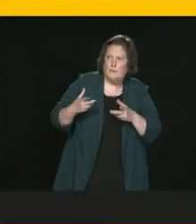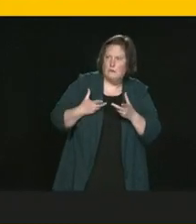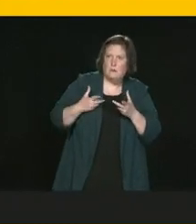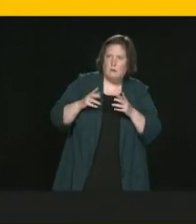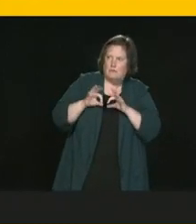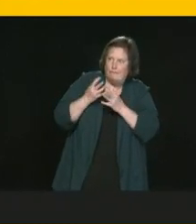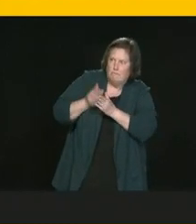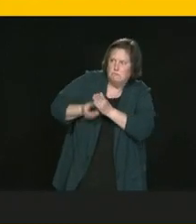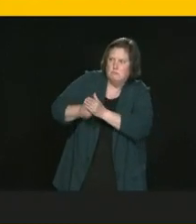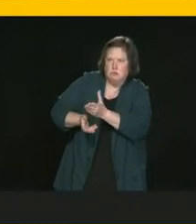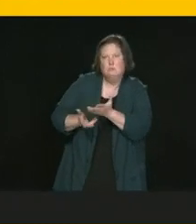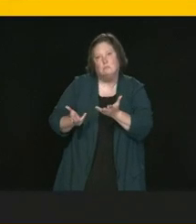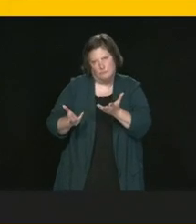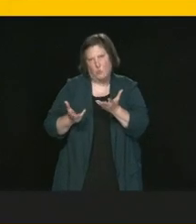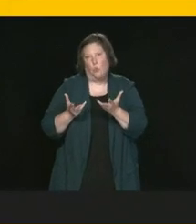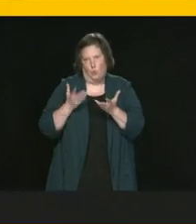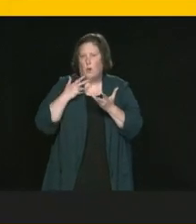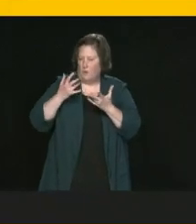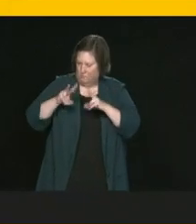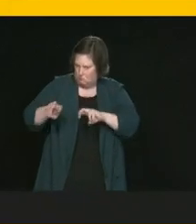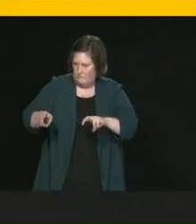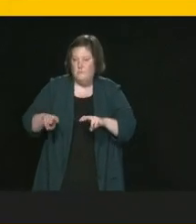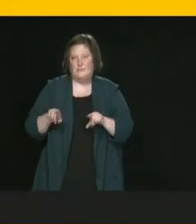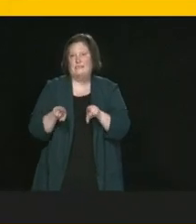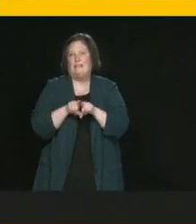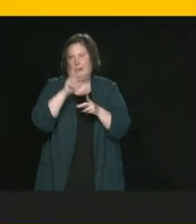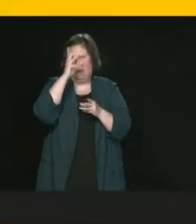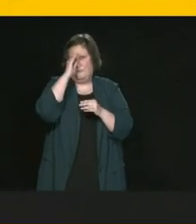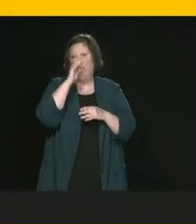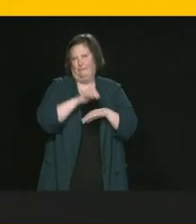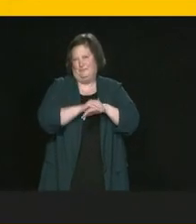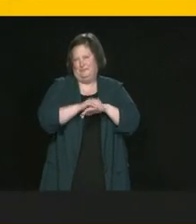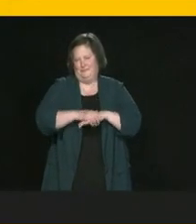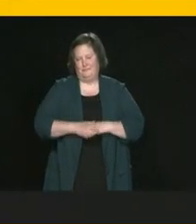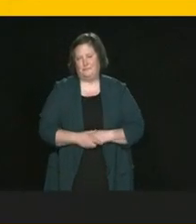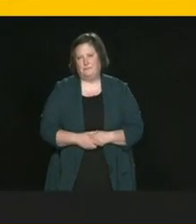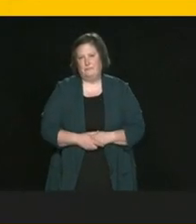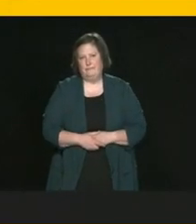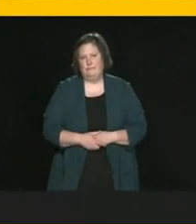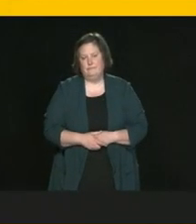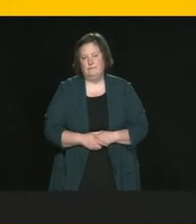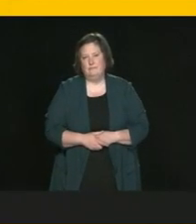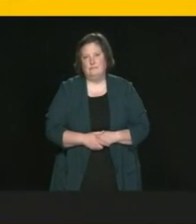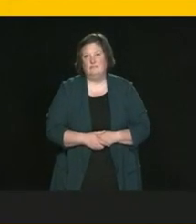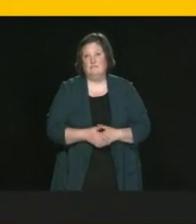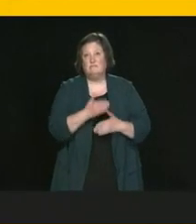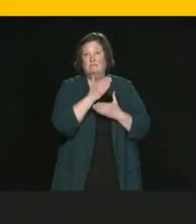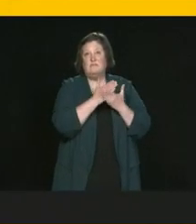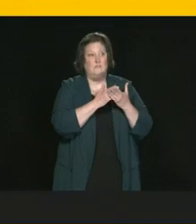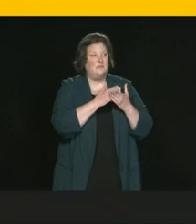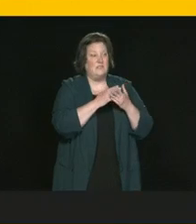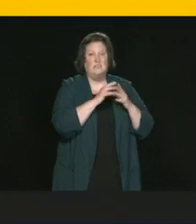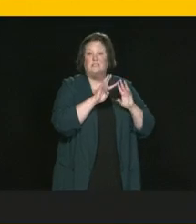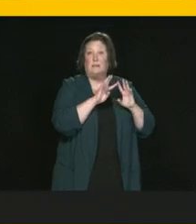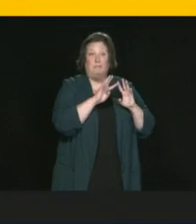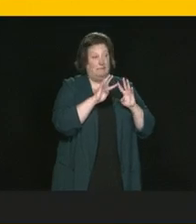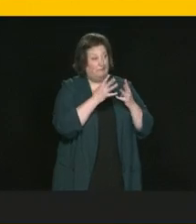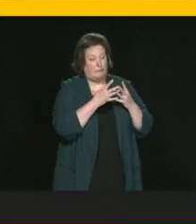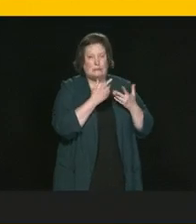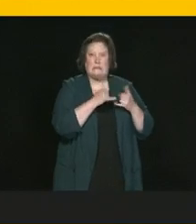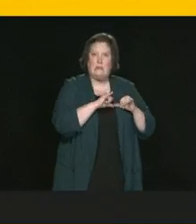that. We know that there are still families reeling from the terrible loss